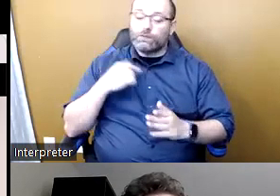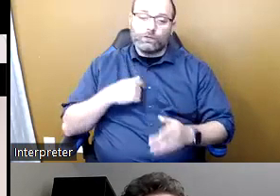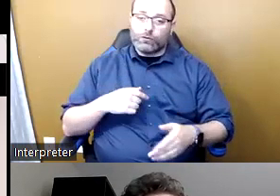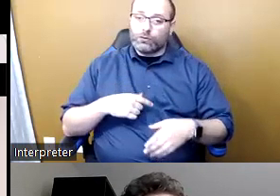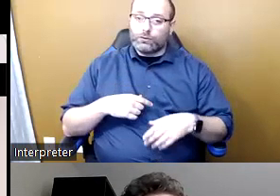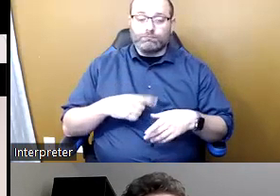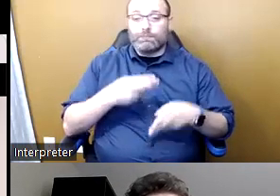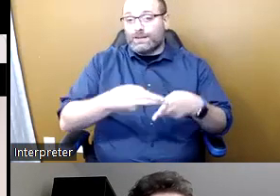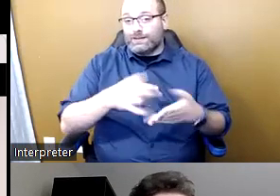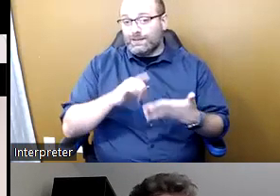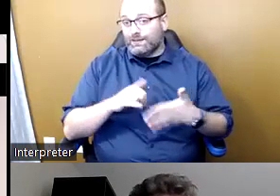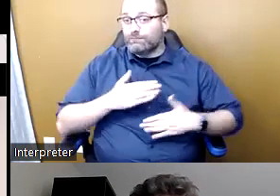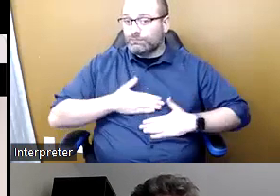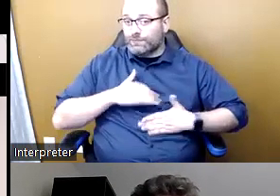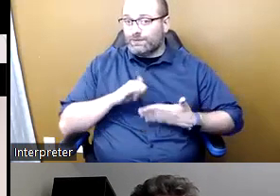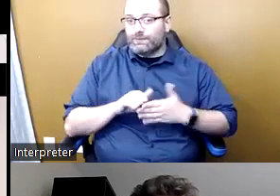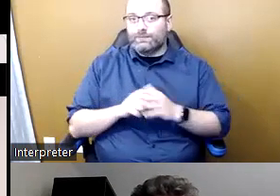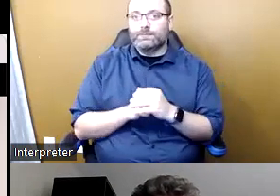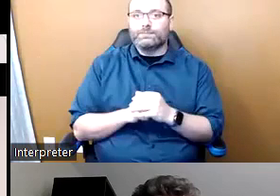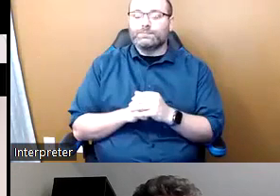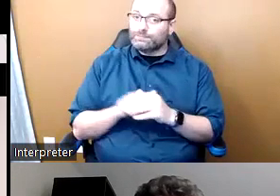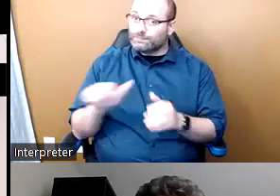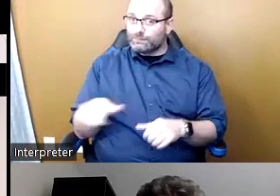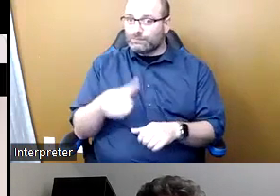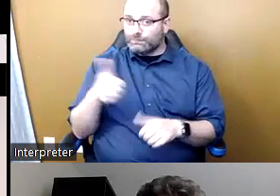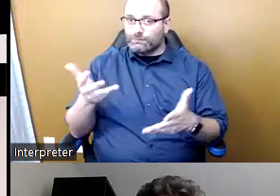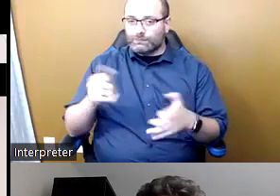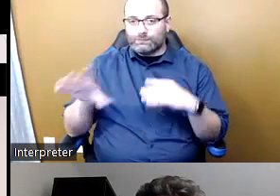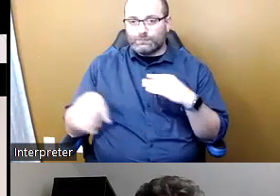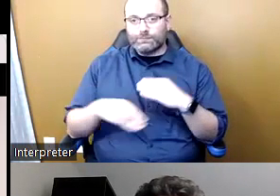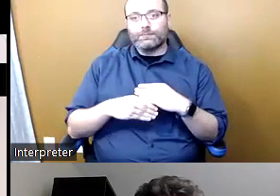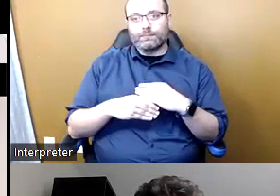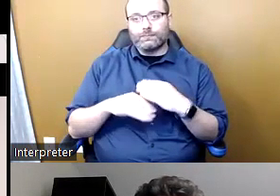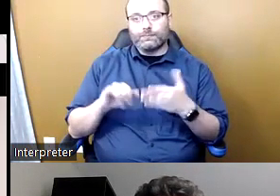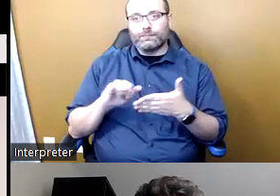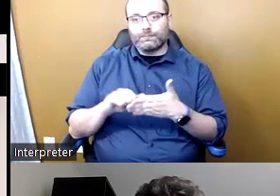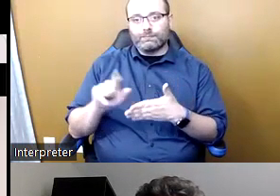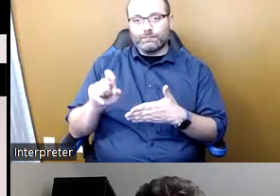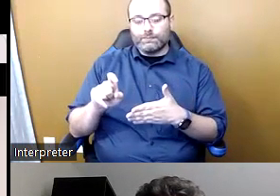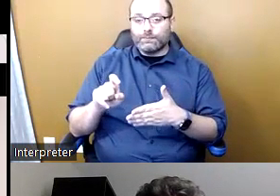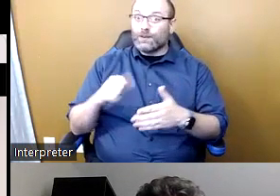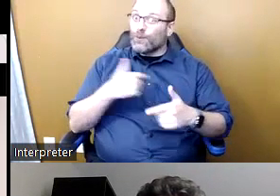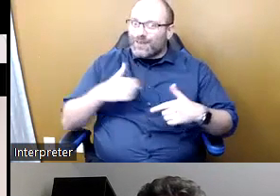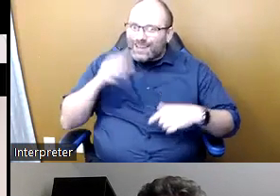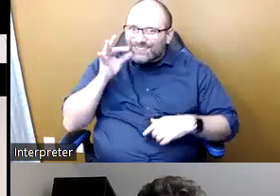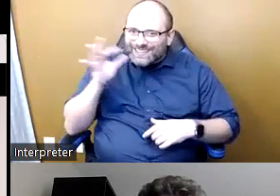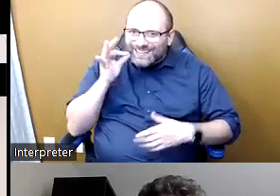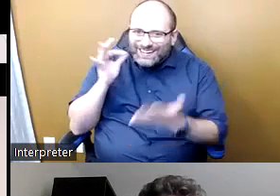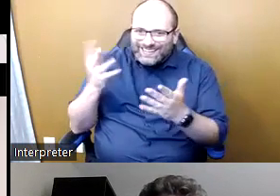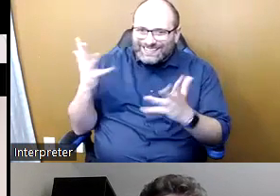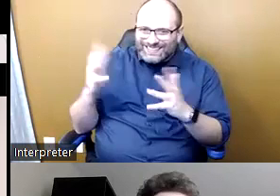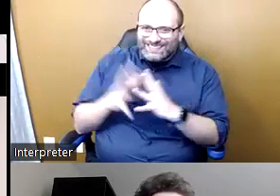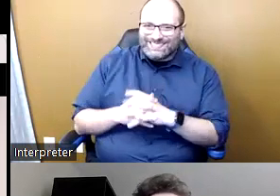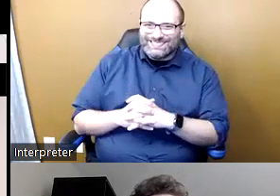I appreciate that. Did anyone else want to add on to that? Oh, we got a kitty.